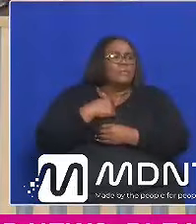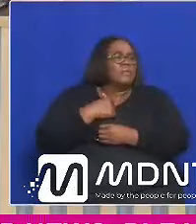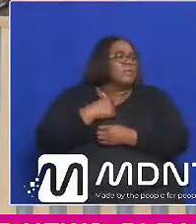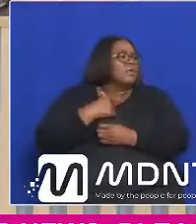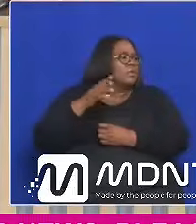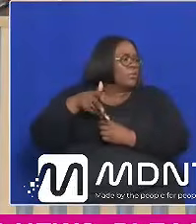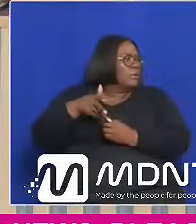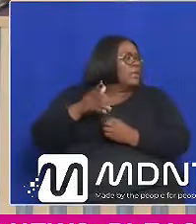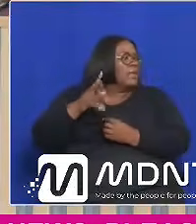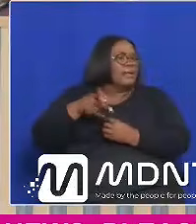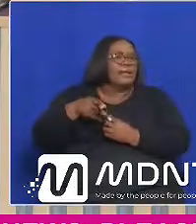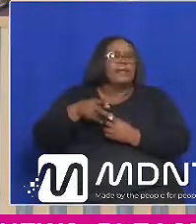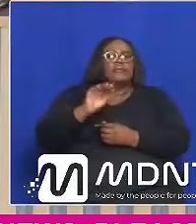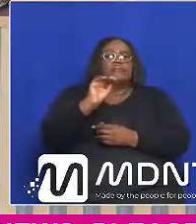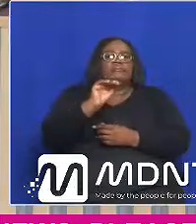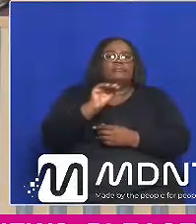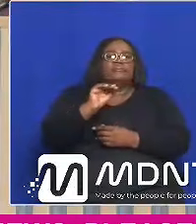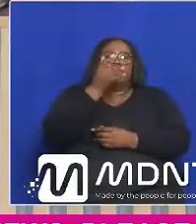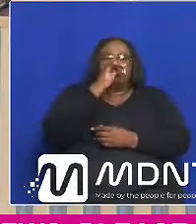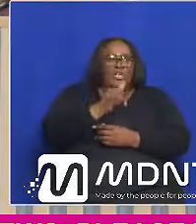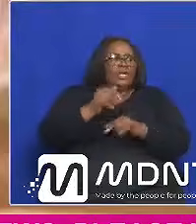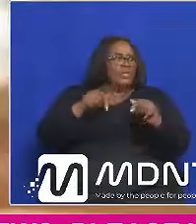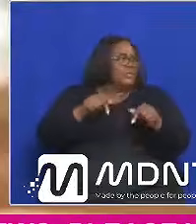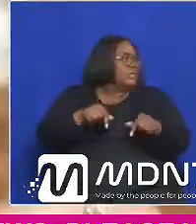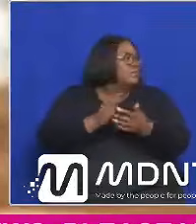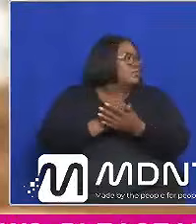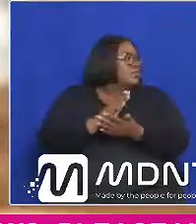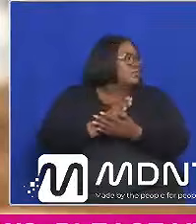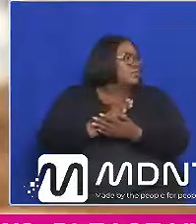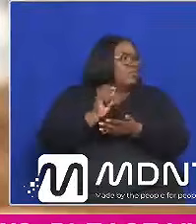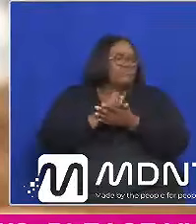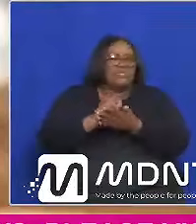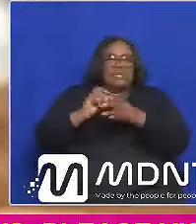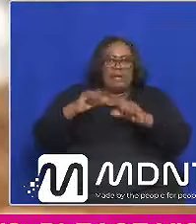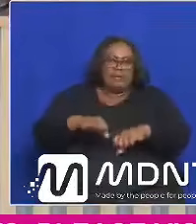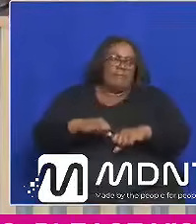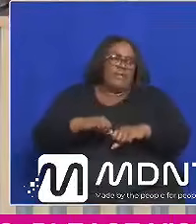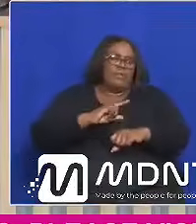today to ensure that the written agreement is valid, because apparently it's with an attorney, as I said.